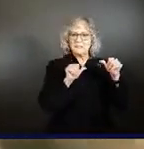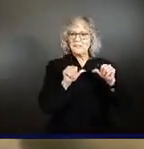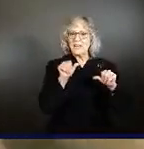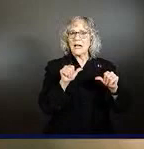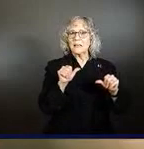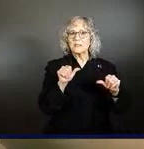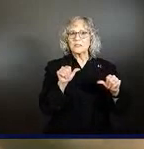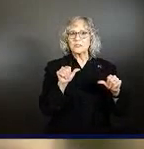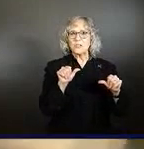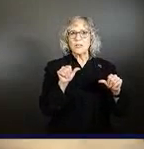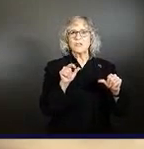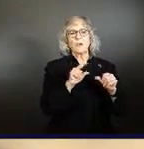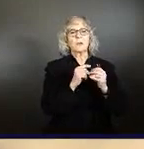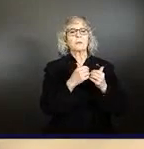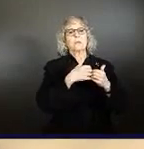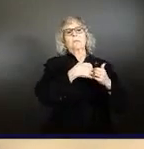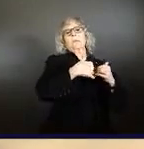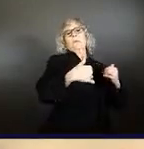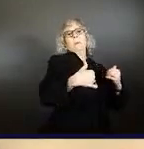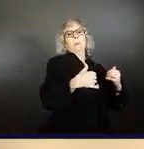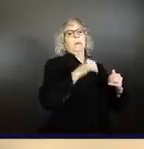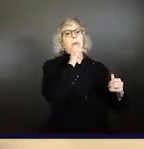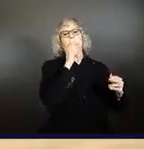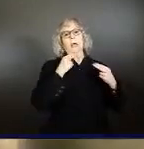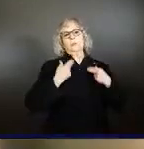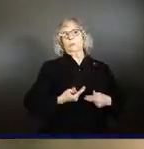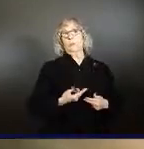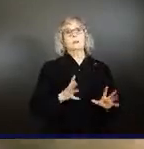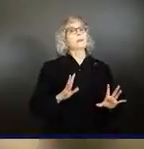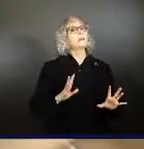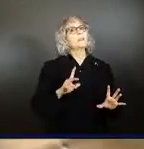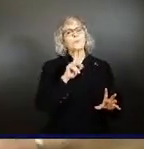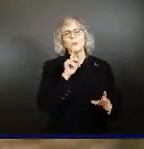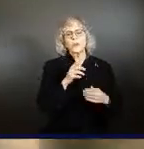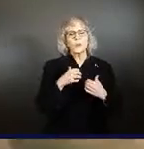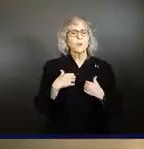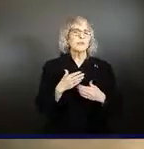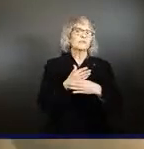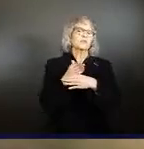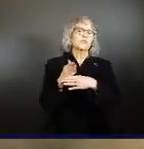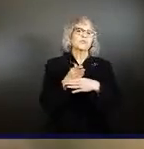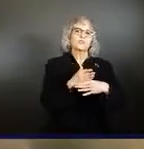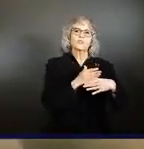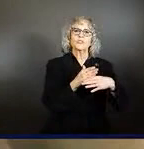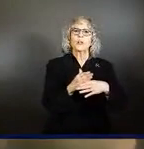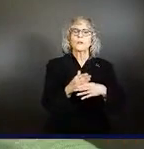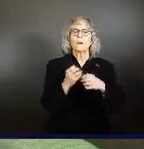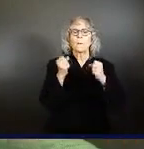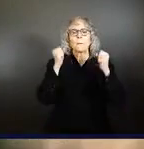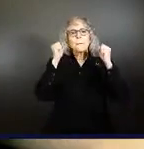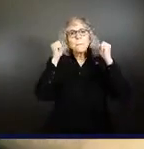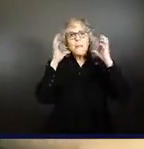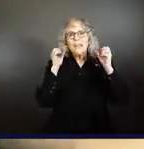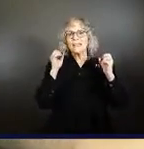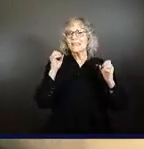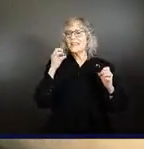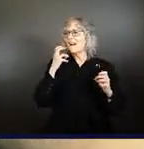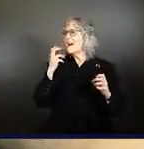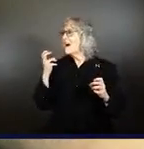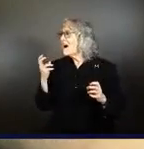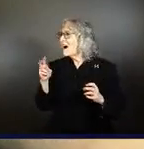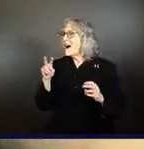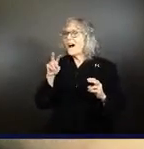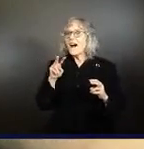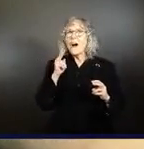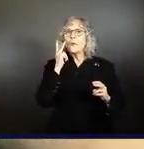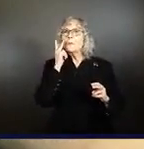was a very human experience of sharing, of amazing, each other, of, just peering into the